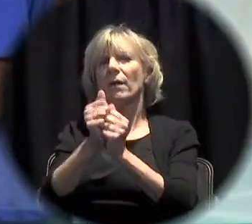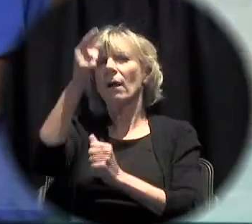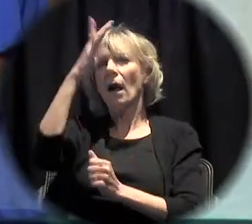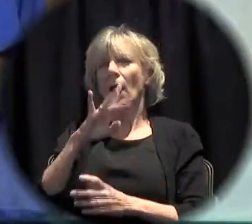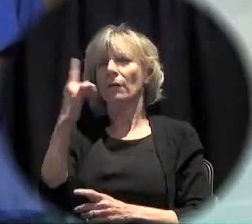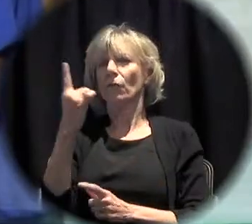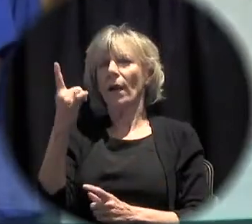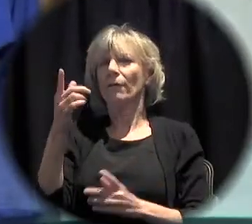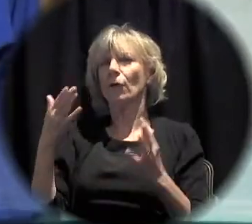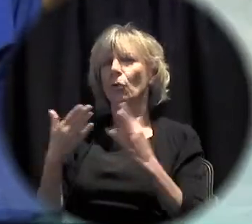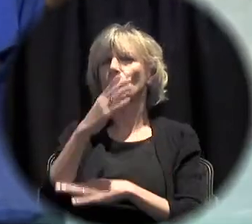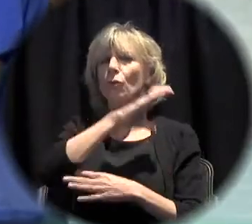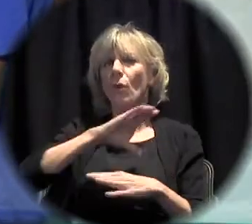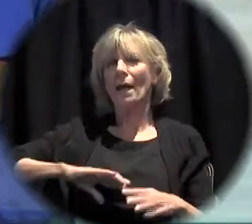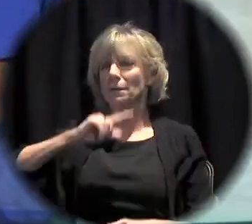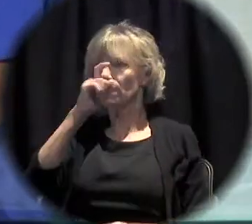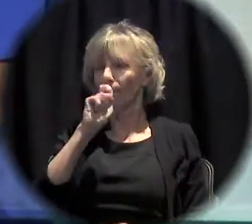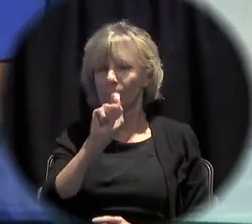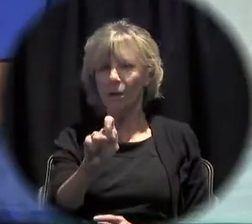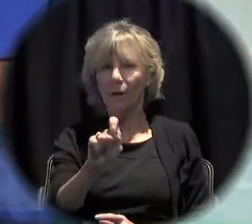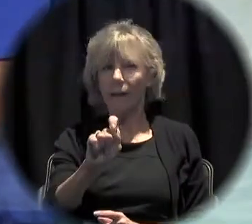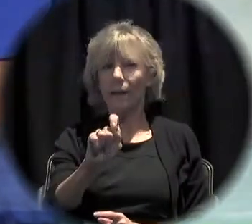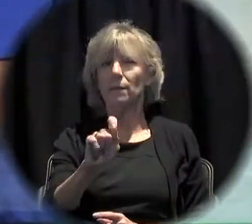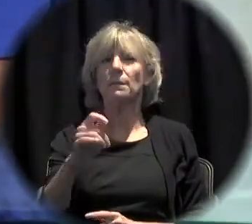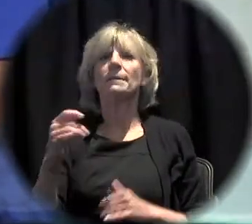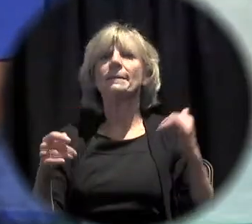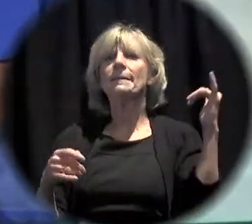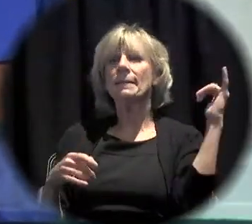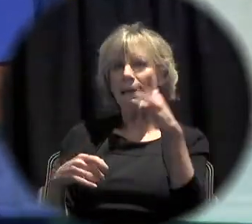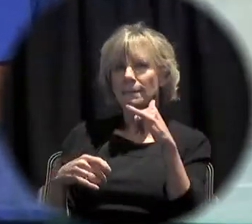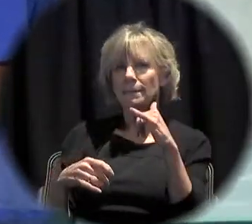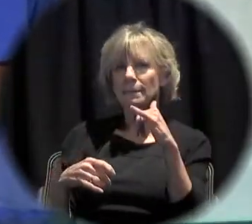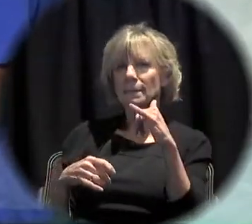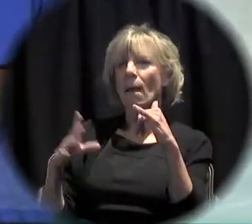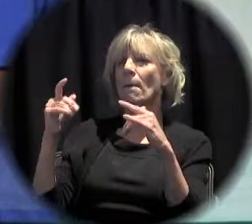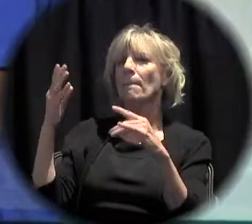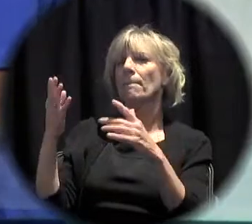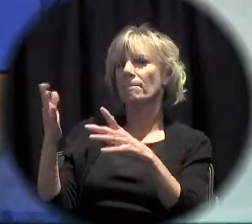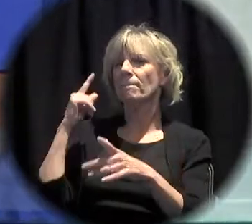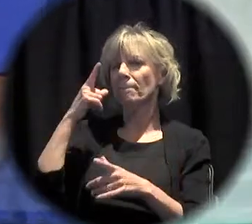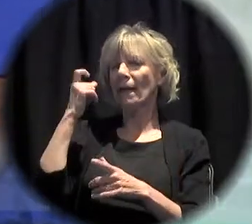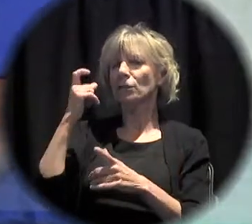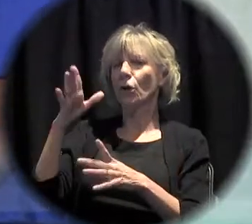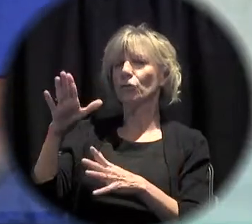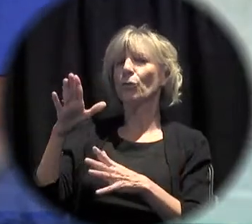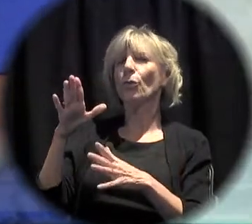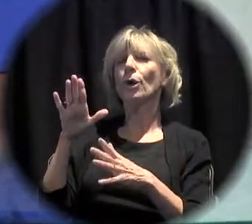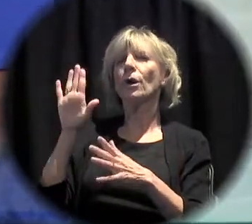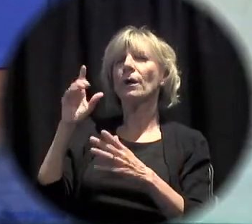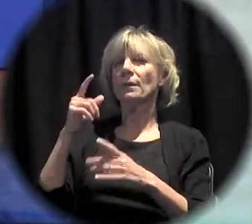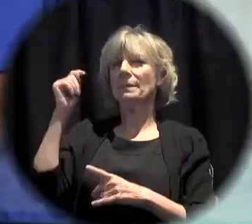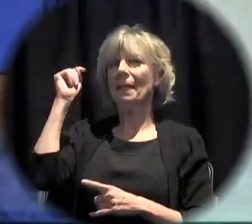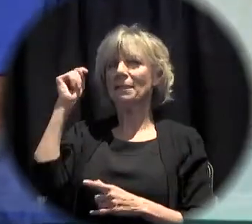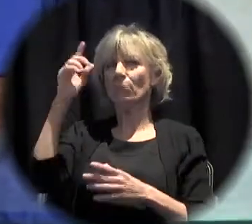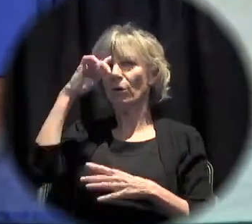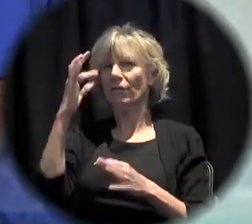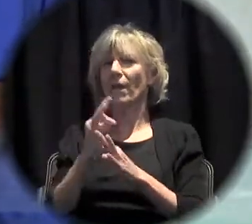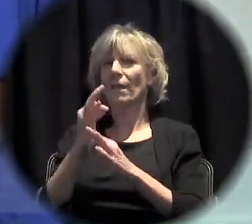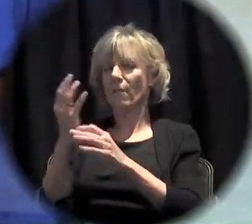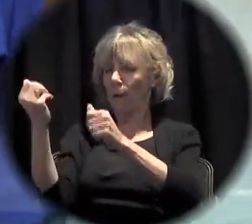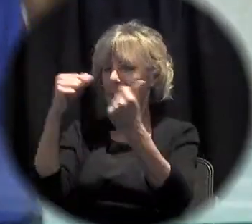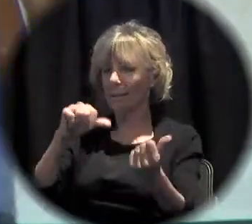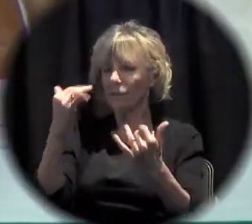Christ. Yes. Then based on your testimony of faith, I baptize you today in the name of the Father, the Son, and the Holy